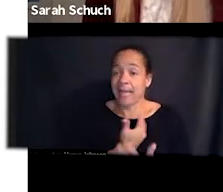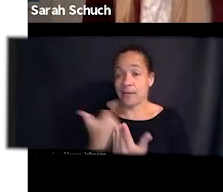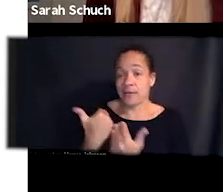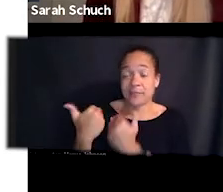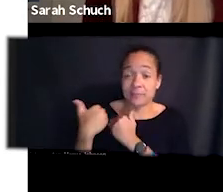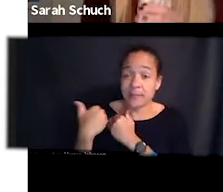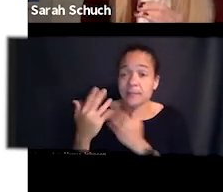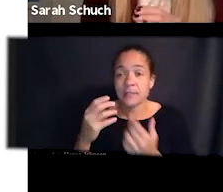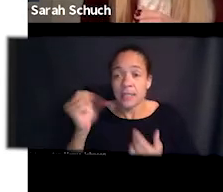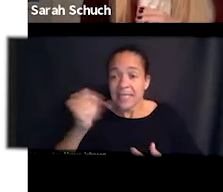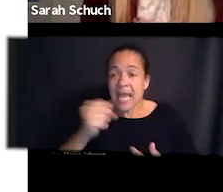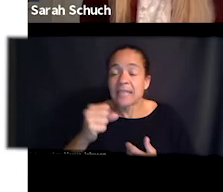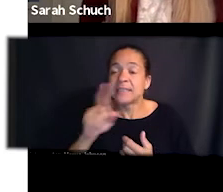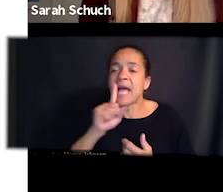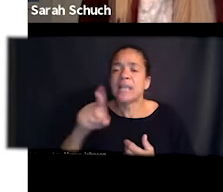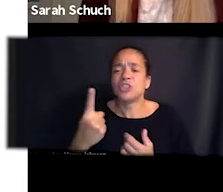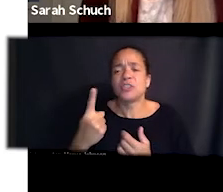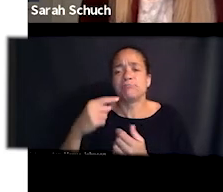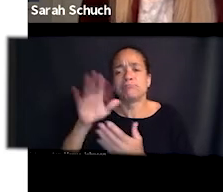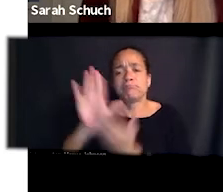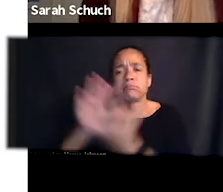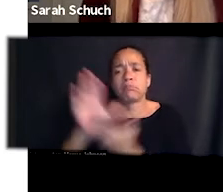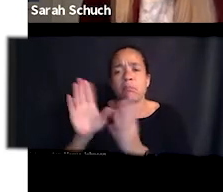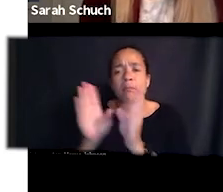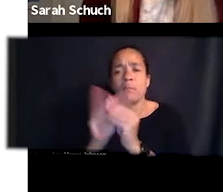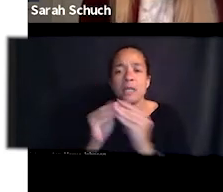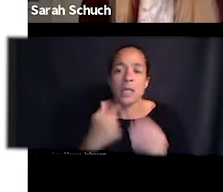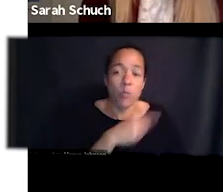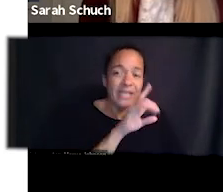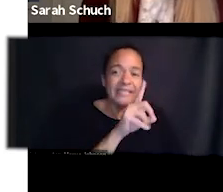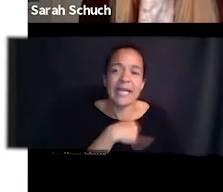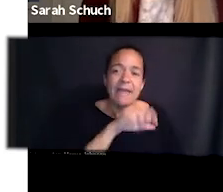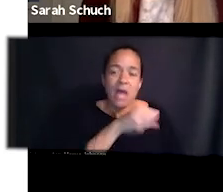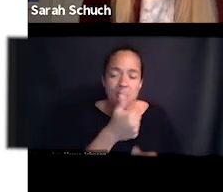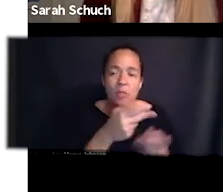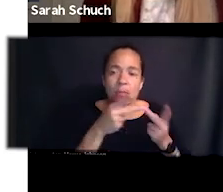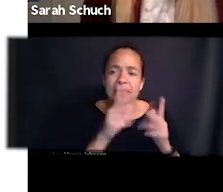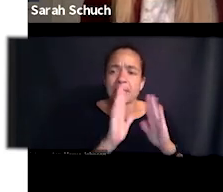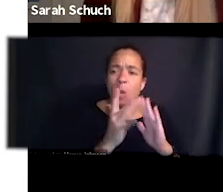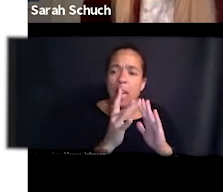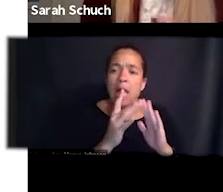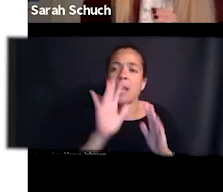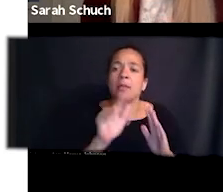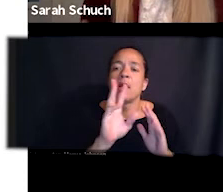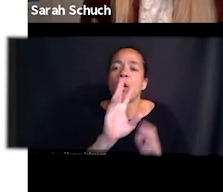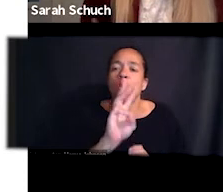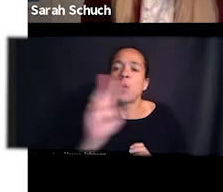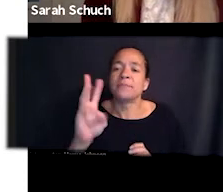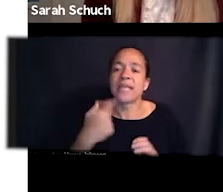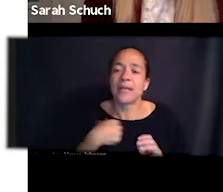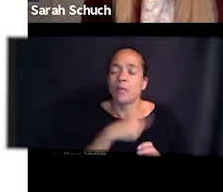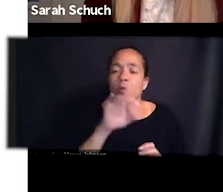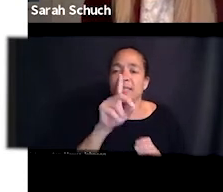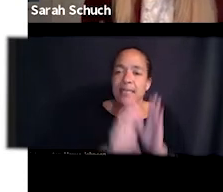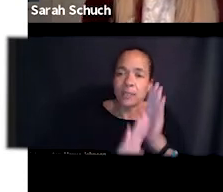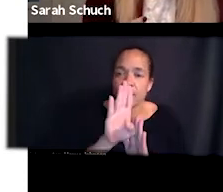We have a lot of input areas online. We had our website that we created. We had a designated